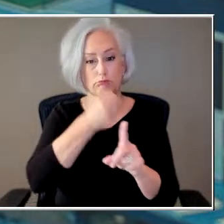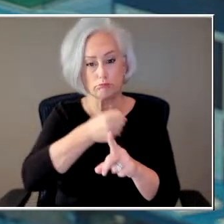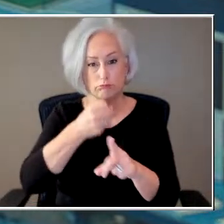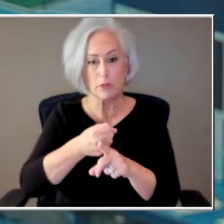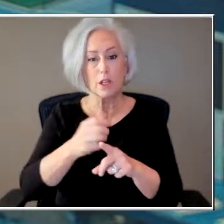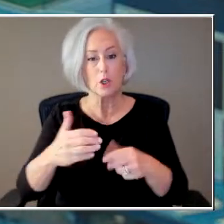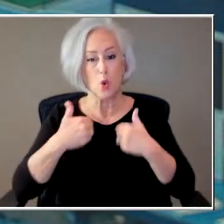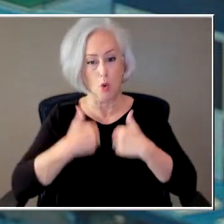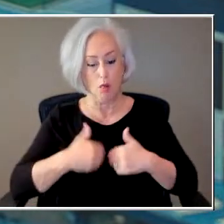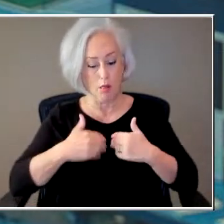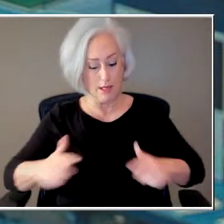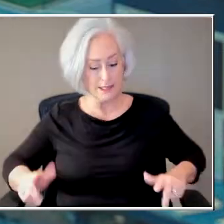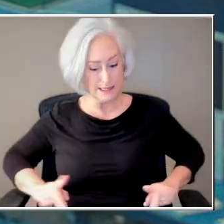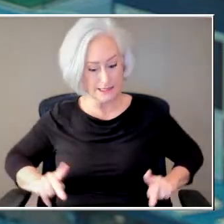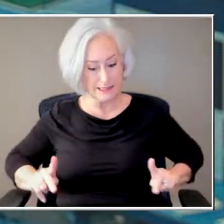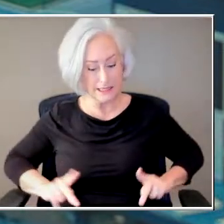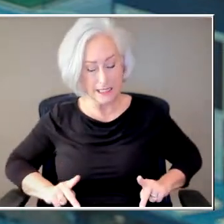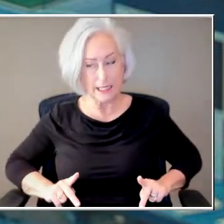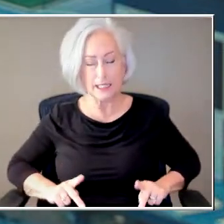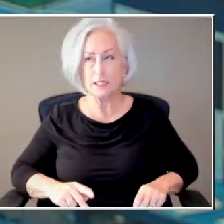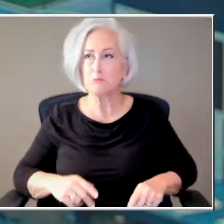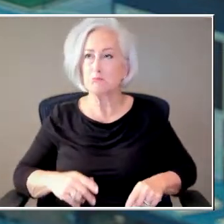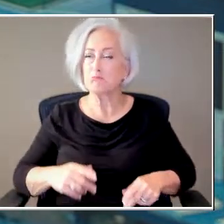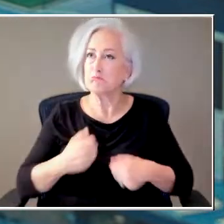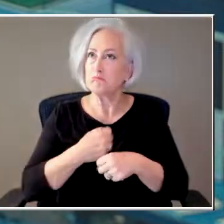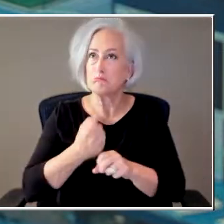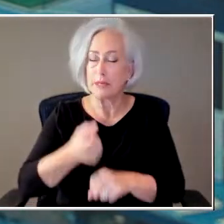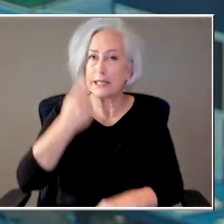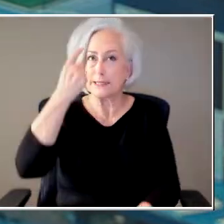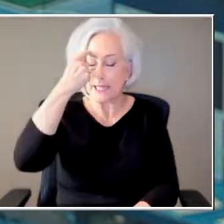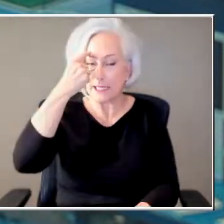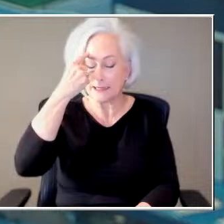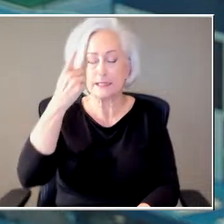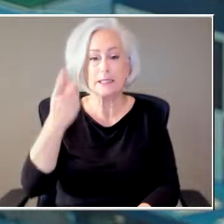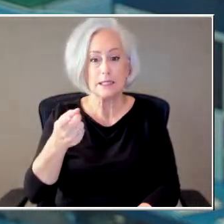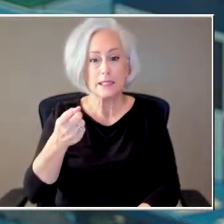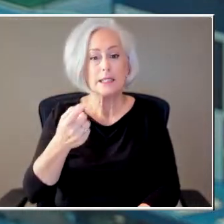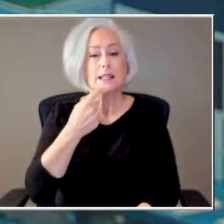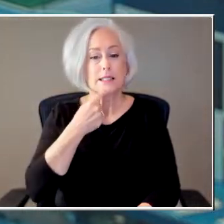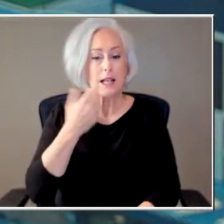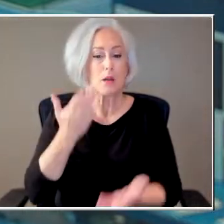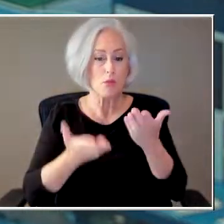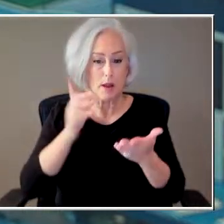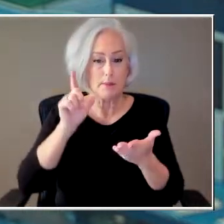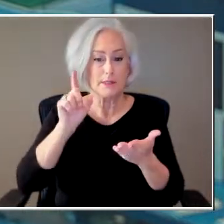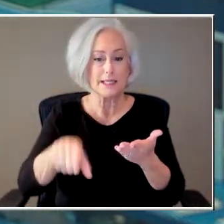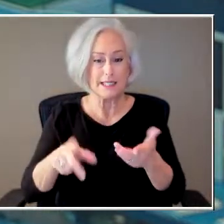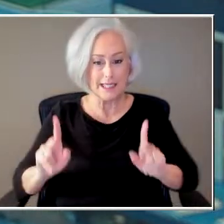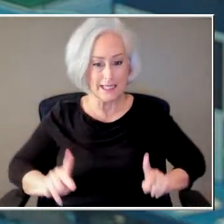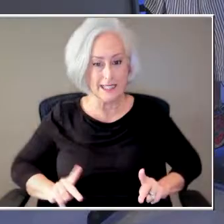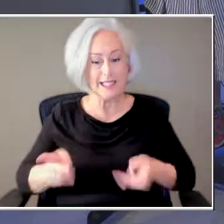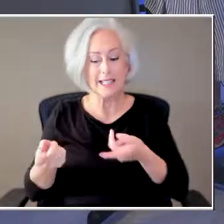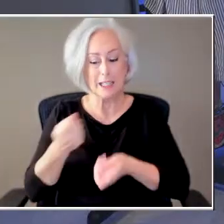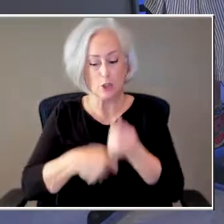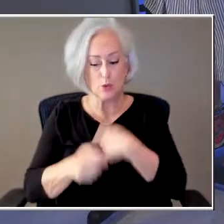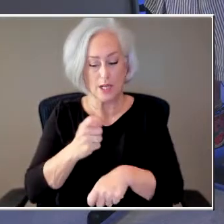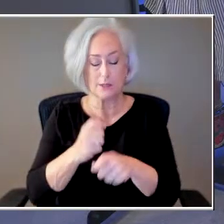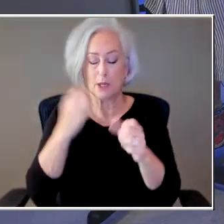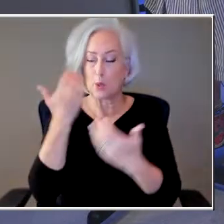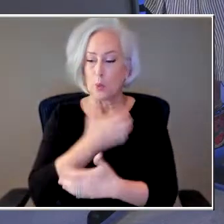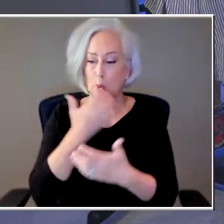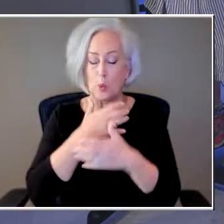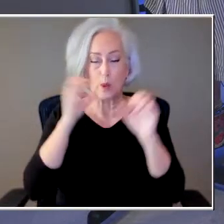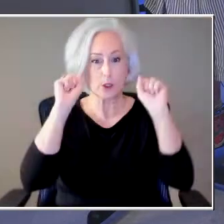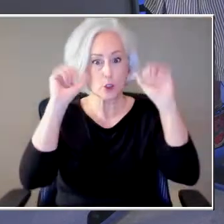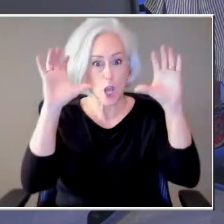experiencing. And they told me in all likelihood I would need a kidney transplant, which was, quite shocking. So what was day-to-day